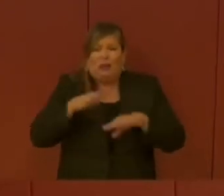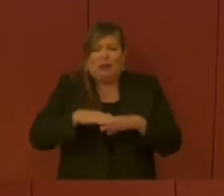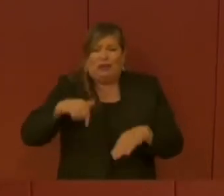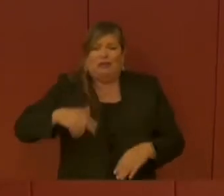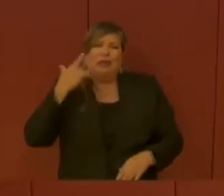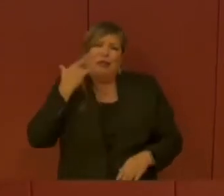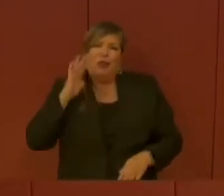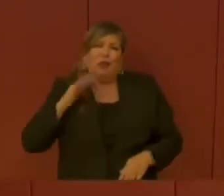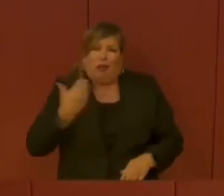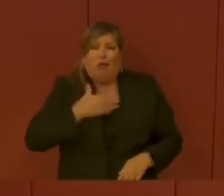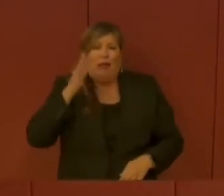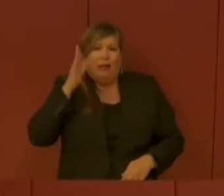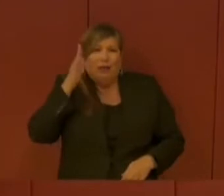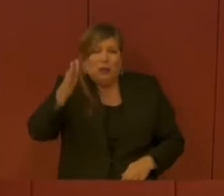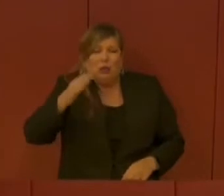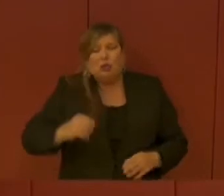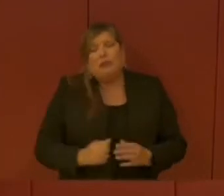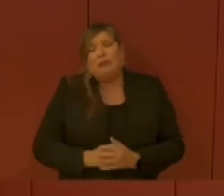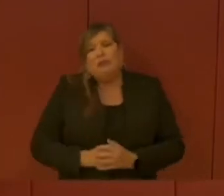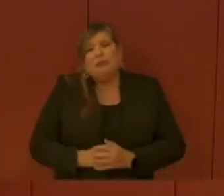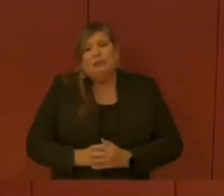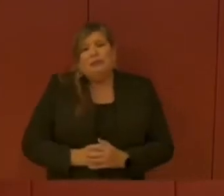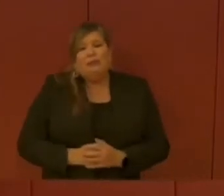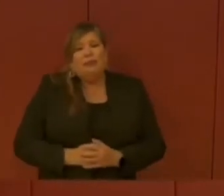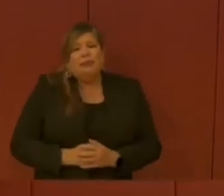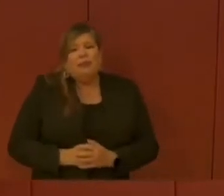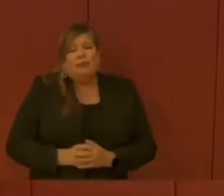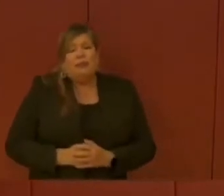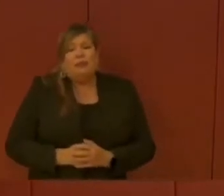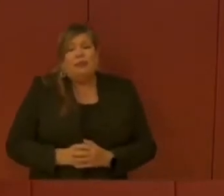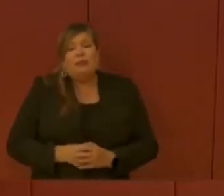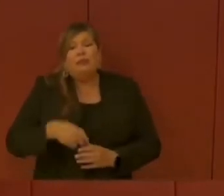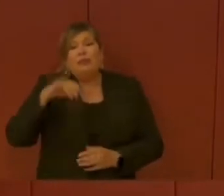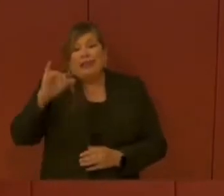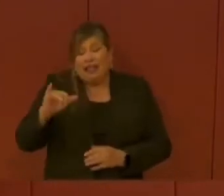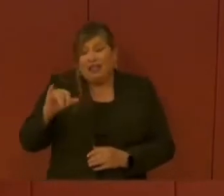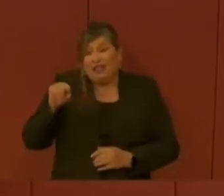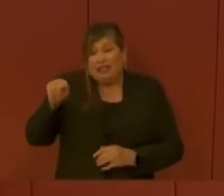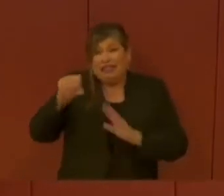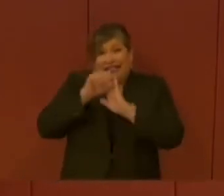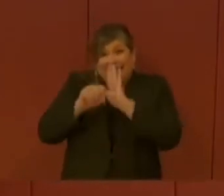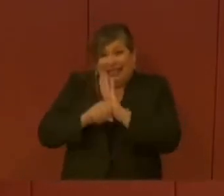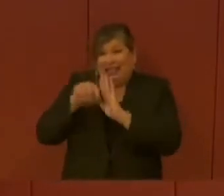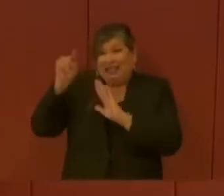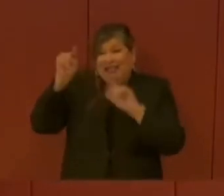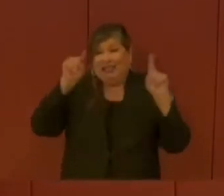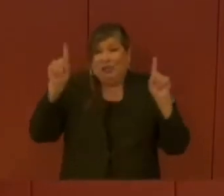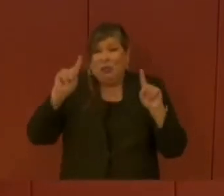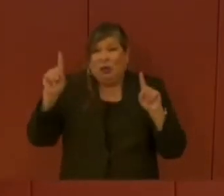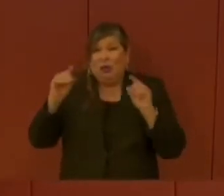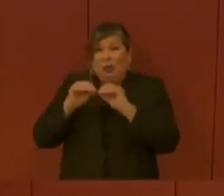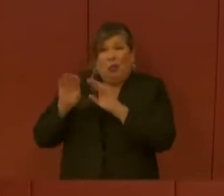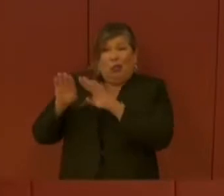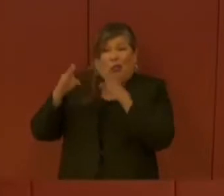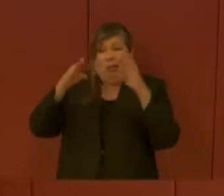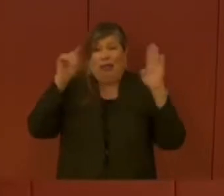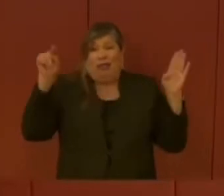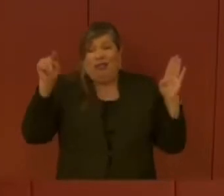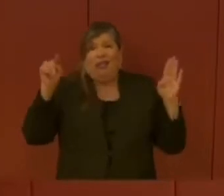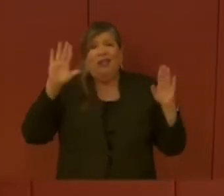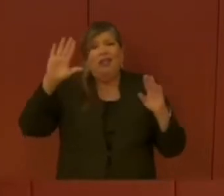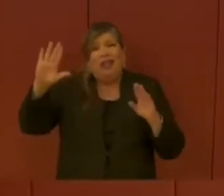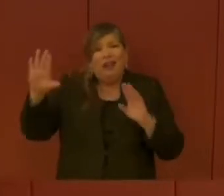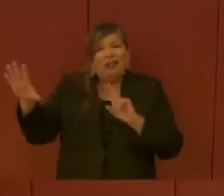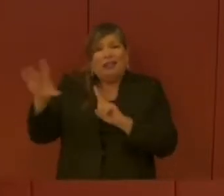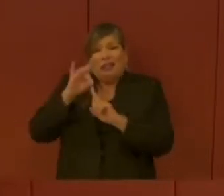without belaboring the point, that the positivity rate in those states is substantially higher than even here in the state of